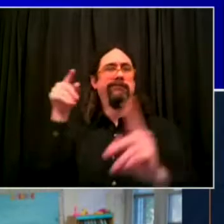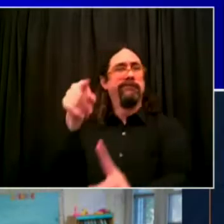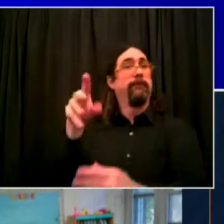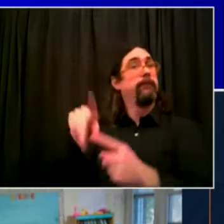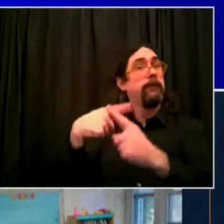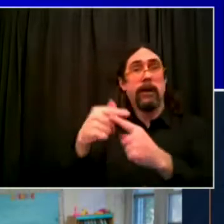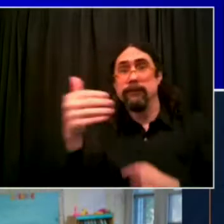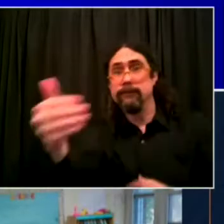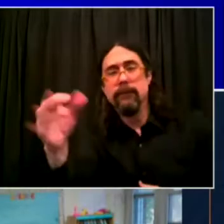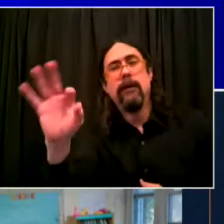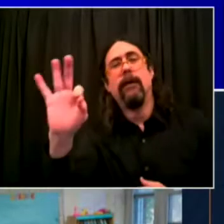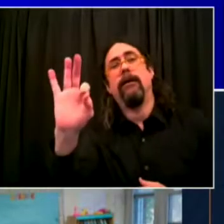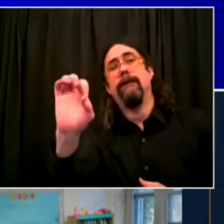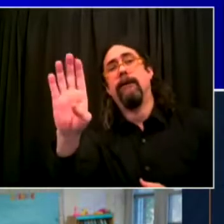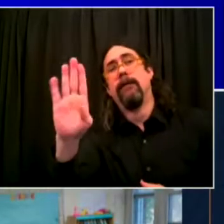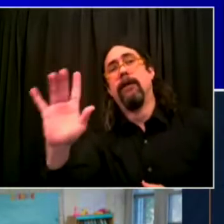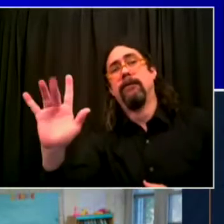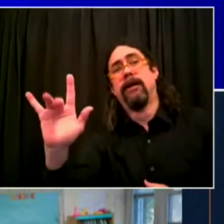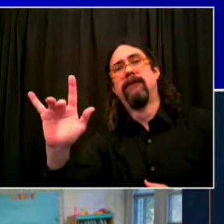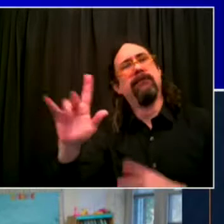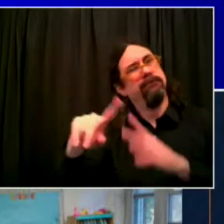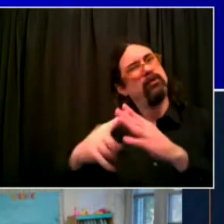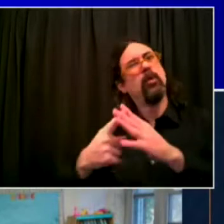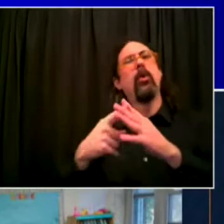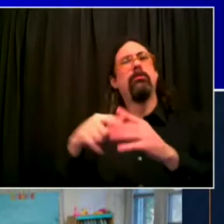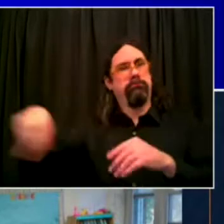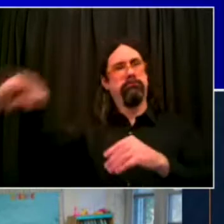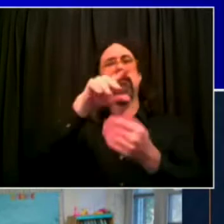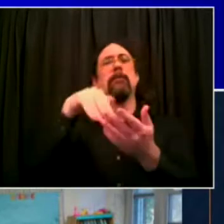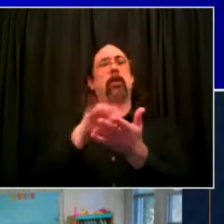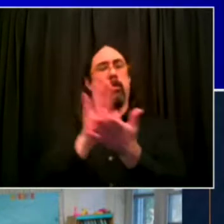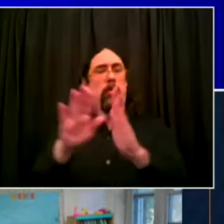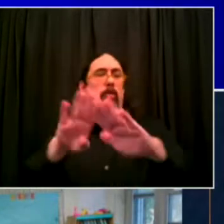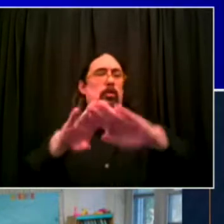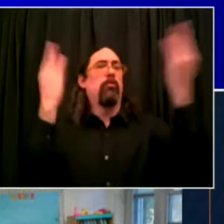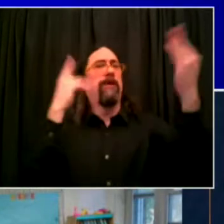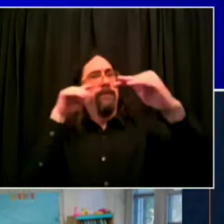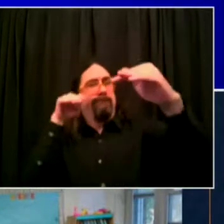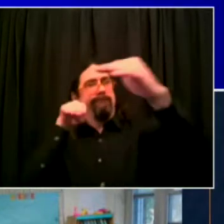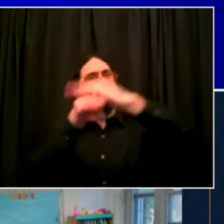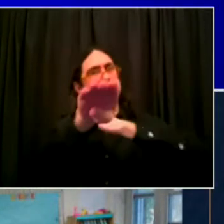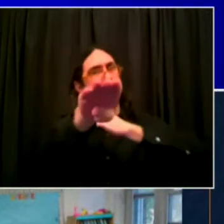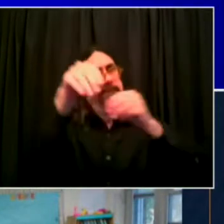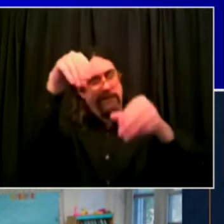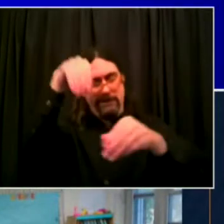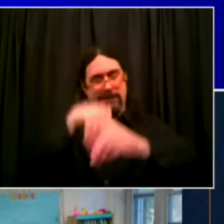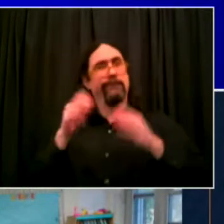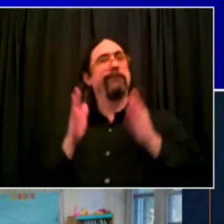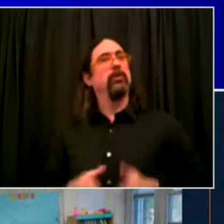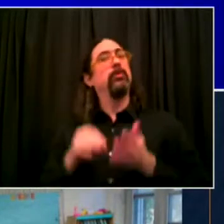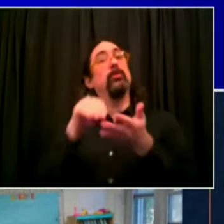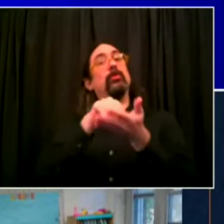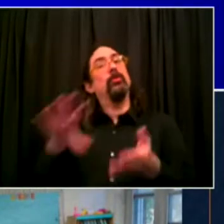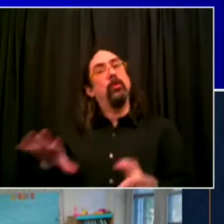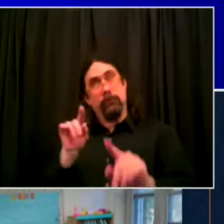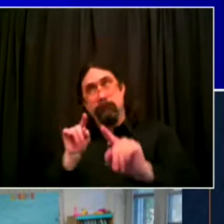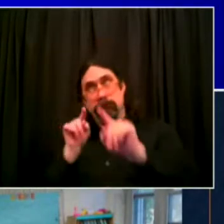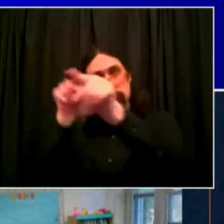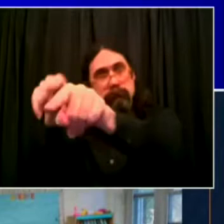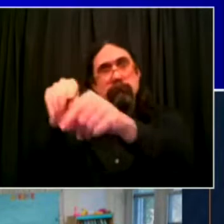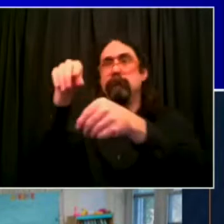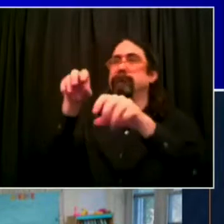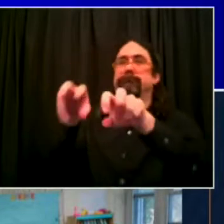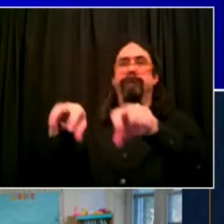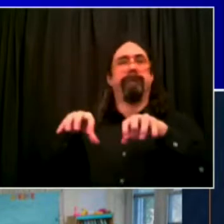kids are ready to come back. Teachers and staff are excited to see the kids again. Teachers and staff will come in on the 24th to get ready